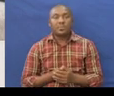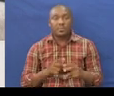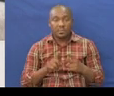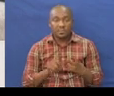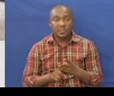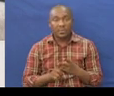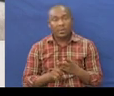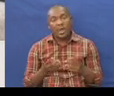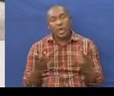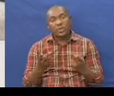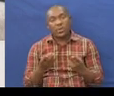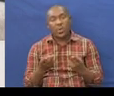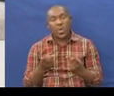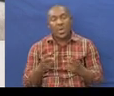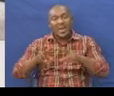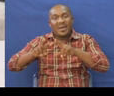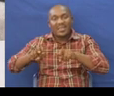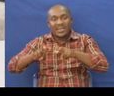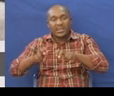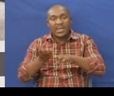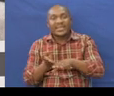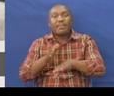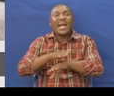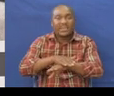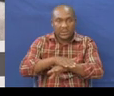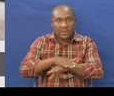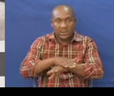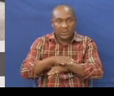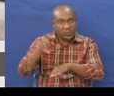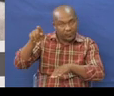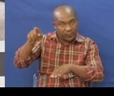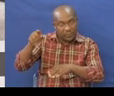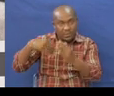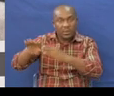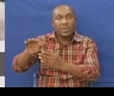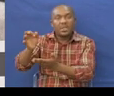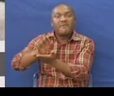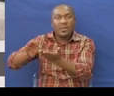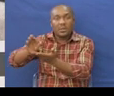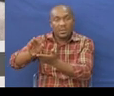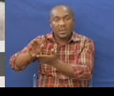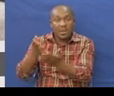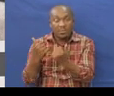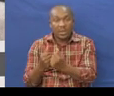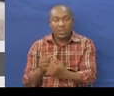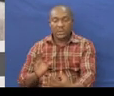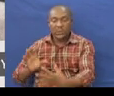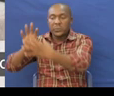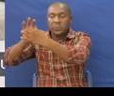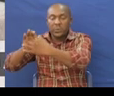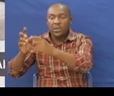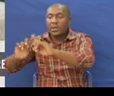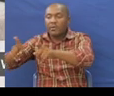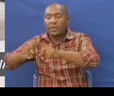research expertise. You need to be very expert in doing this kind of research because you are going to engage with a